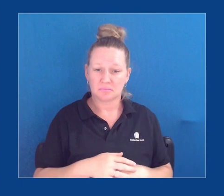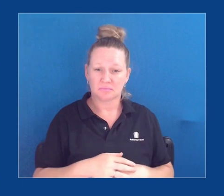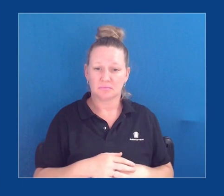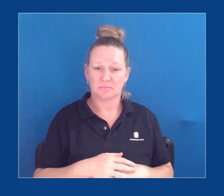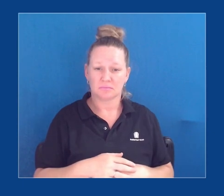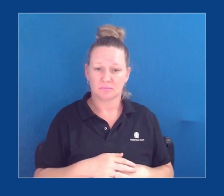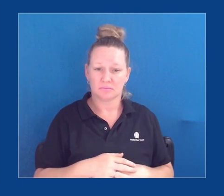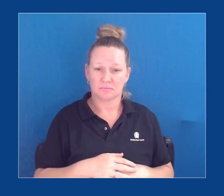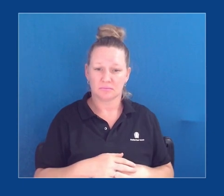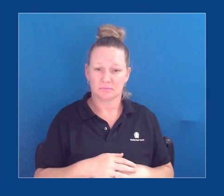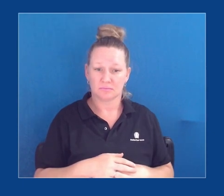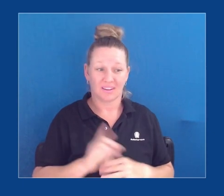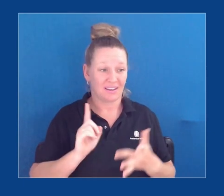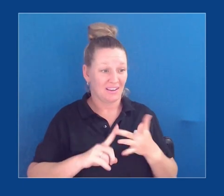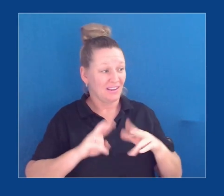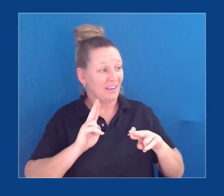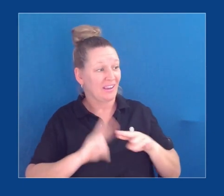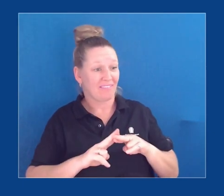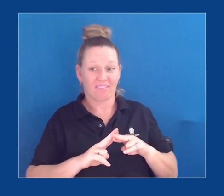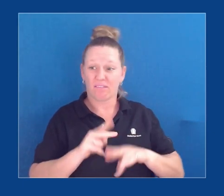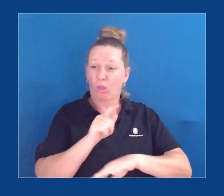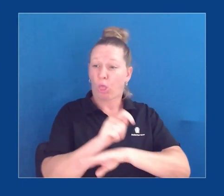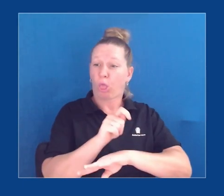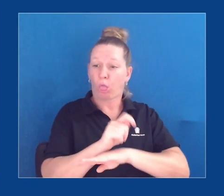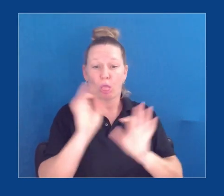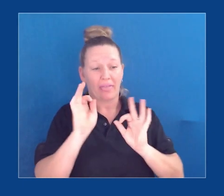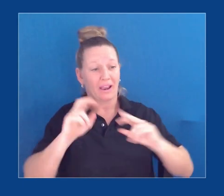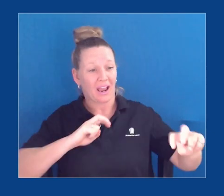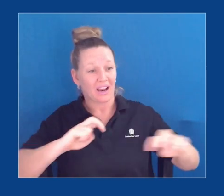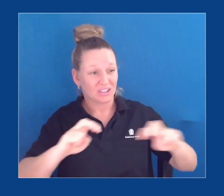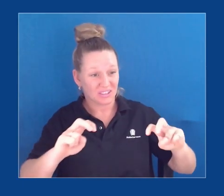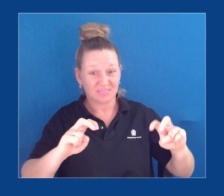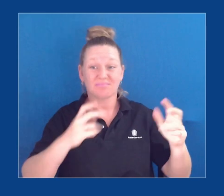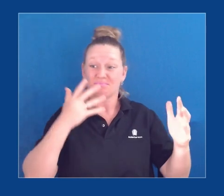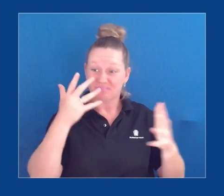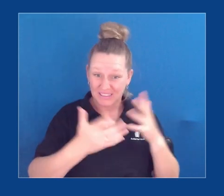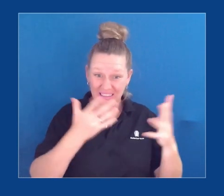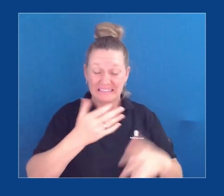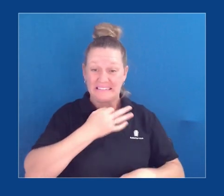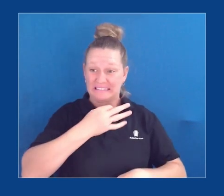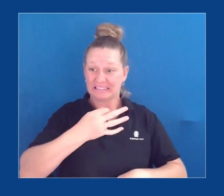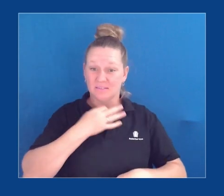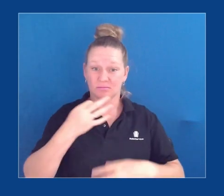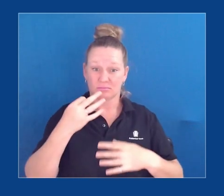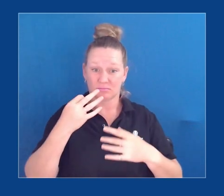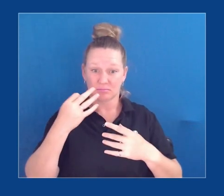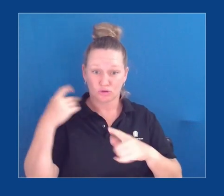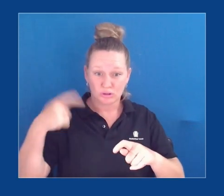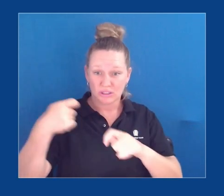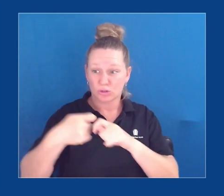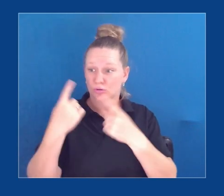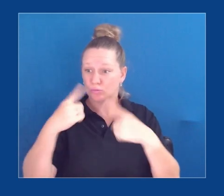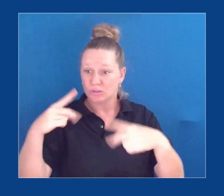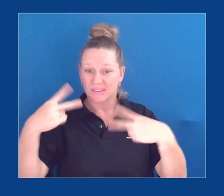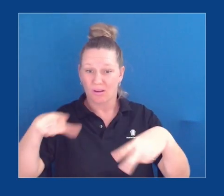Without immediate action, many Indigenous music and dance traditions are in danger of extinction, with potentially